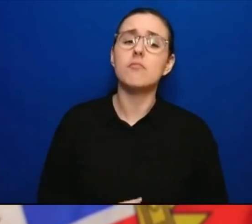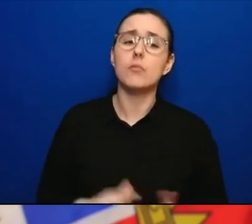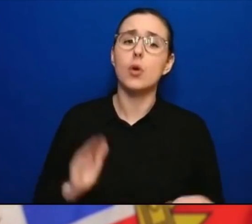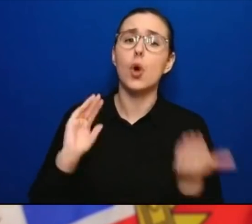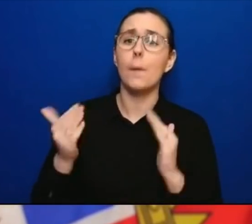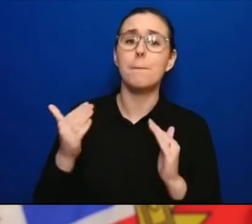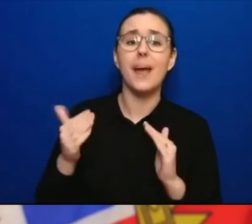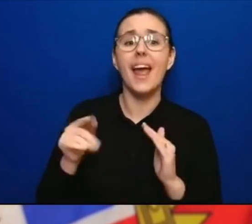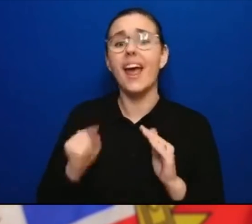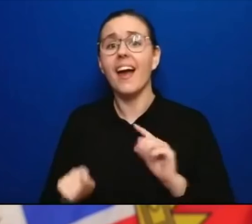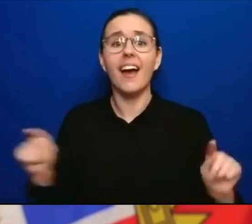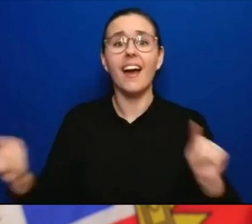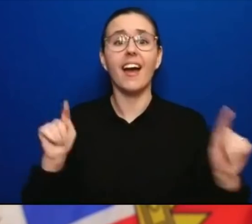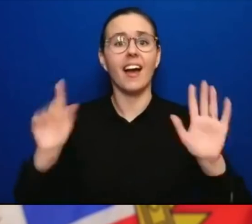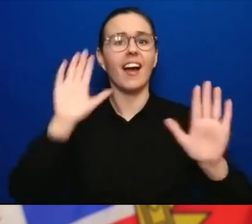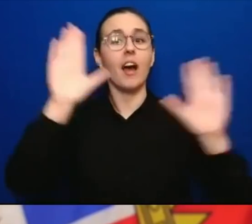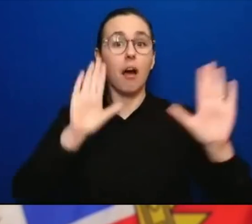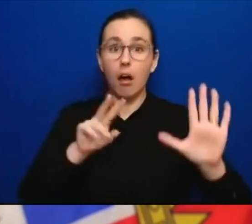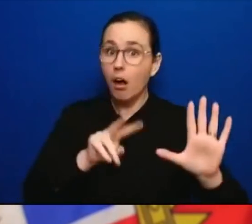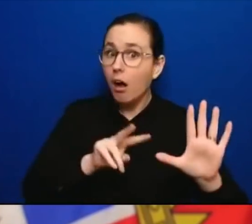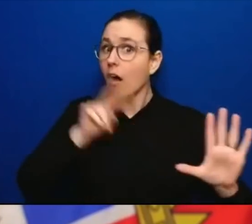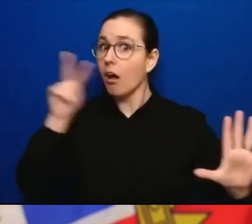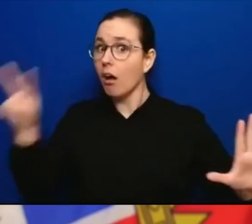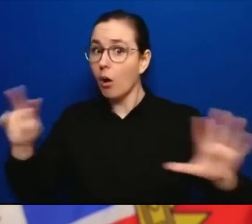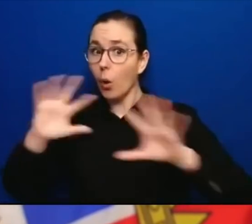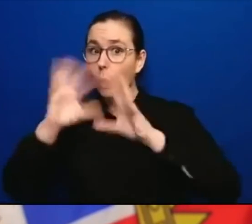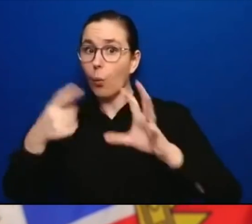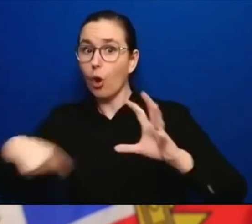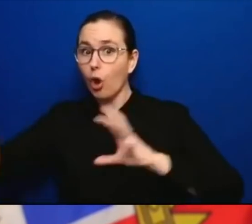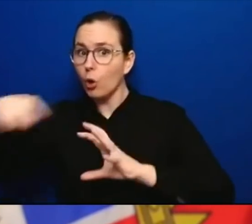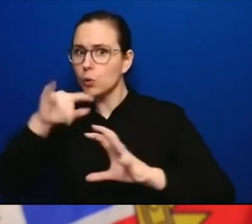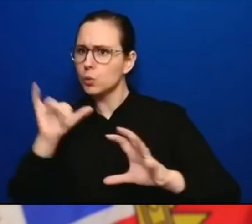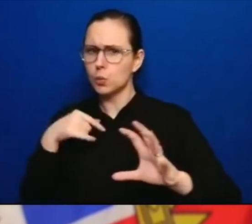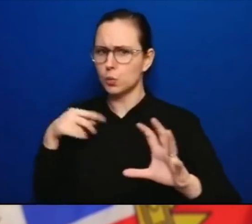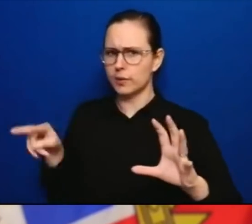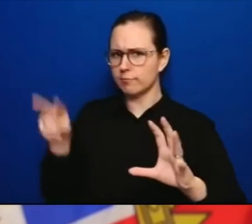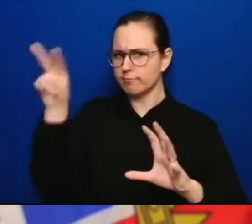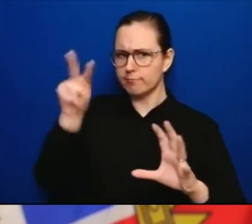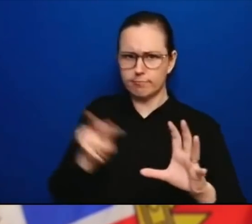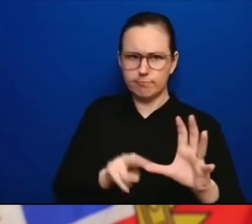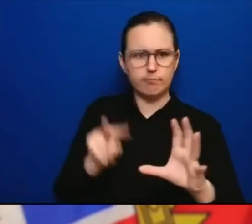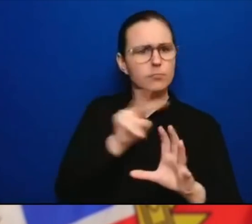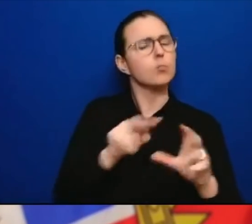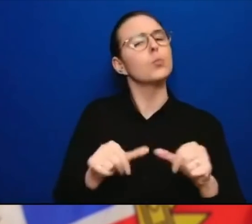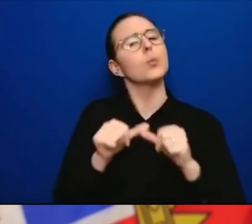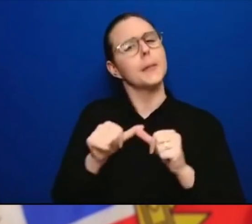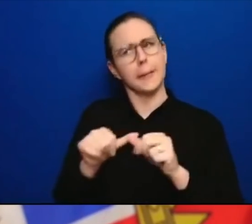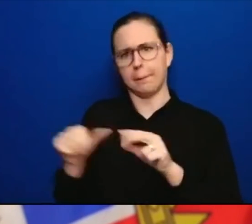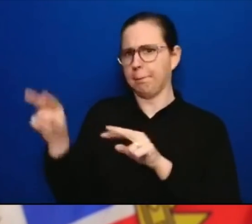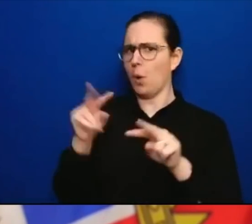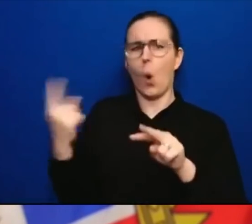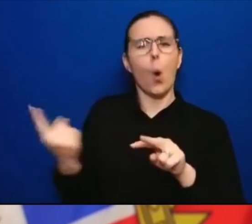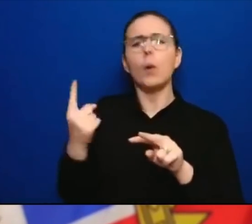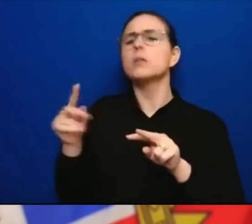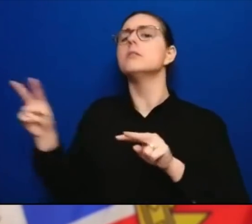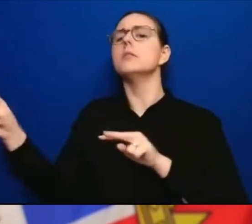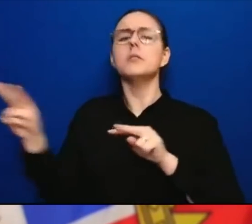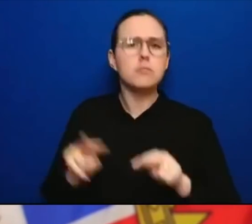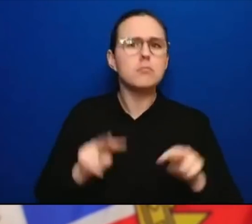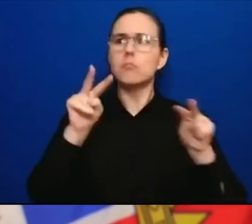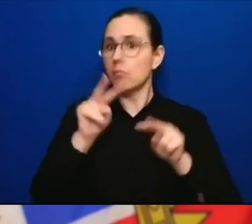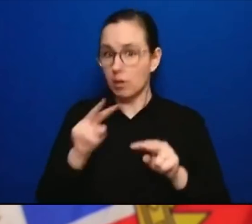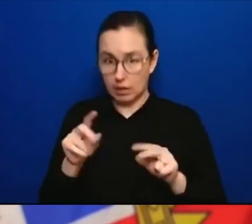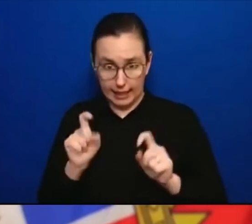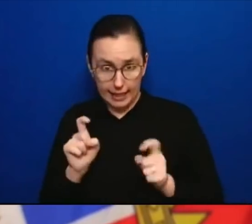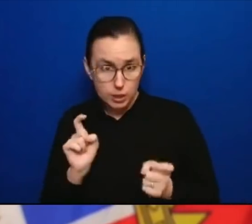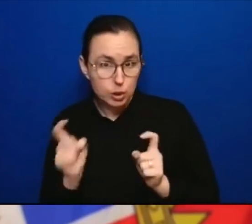across Canada. And we will continue to monitor our situation and adjust our measures here in accordance to what